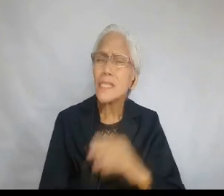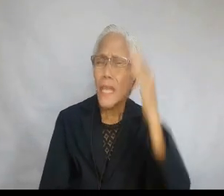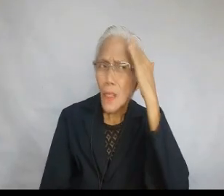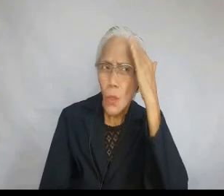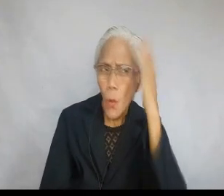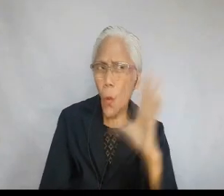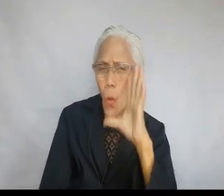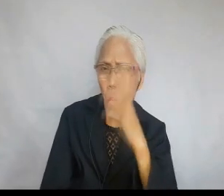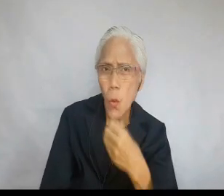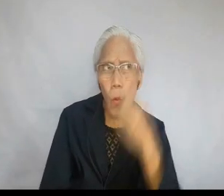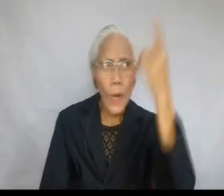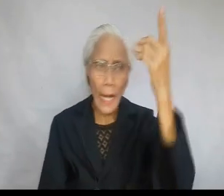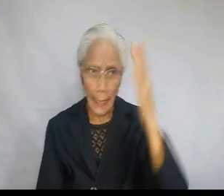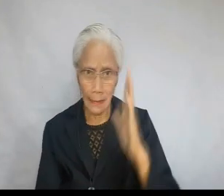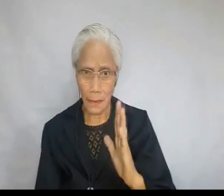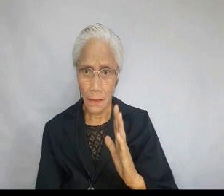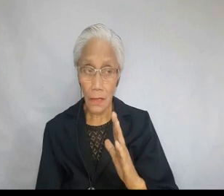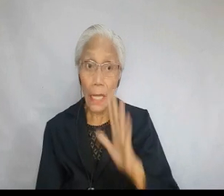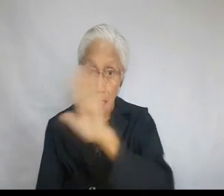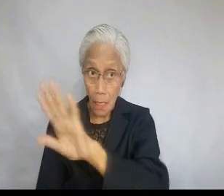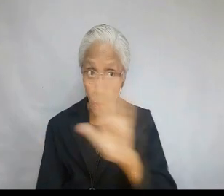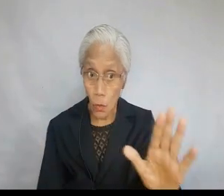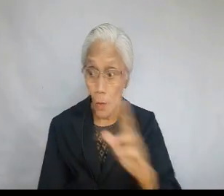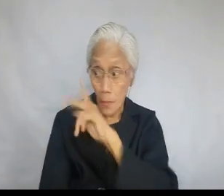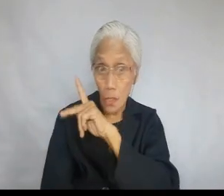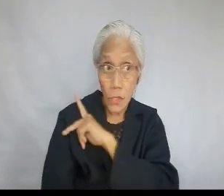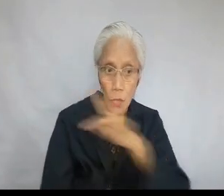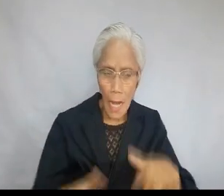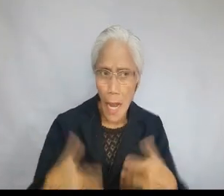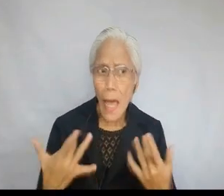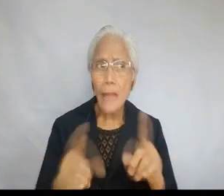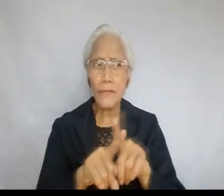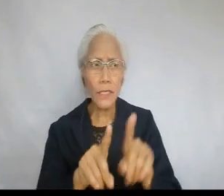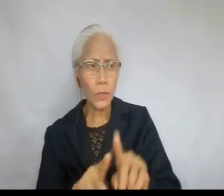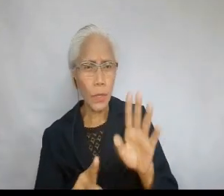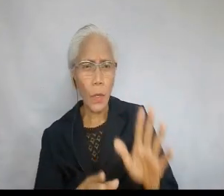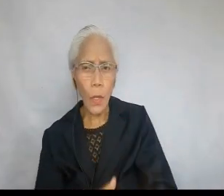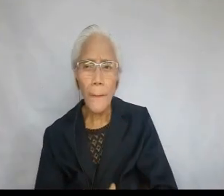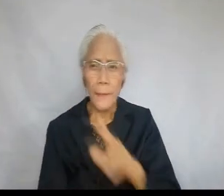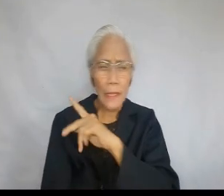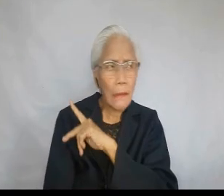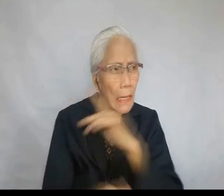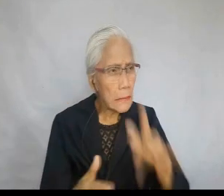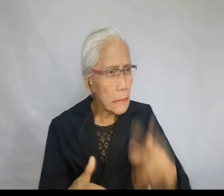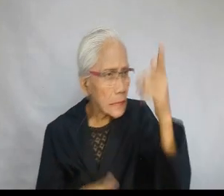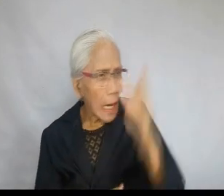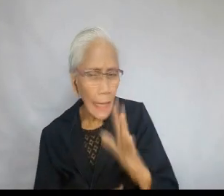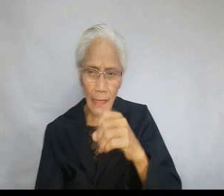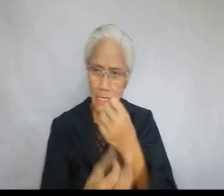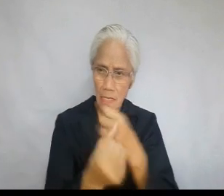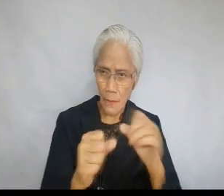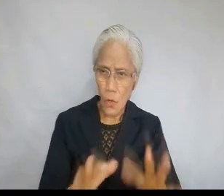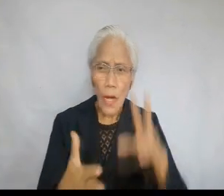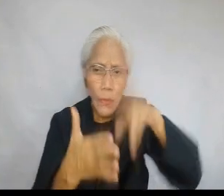Please know who God is in your personal life as your personal God and Savior.